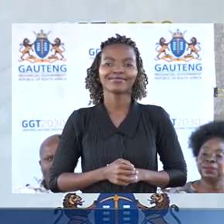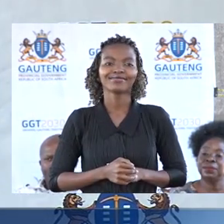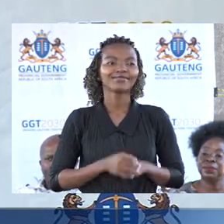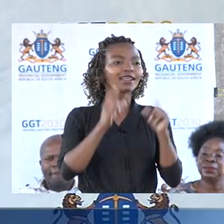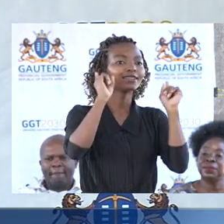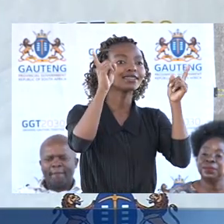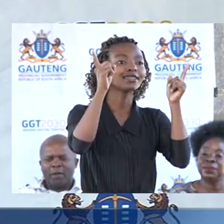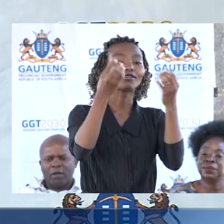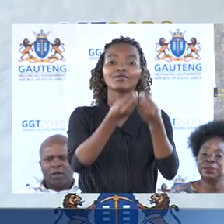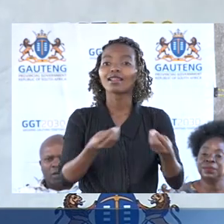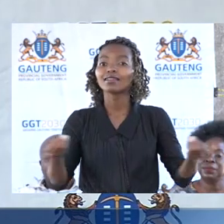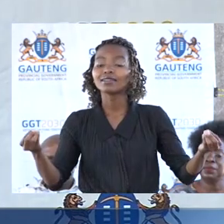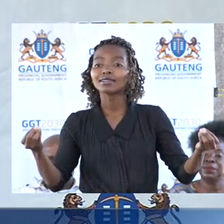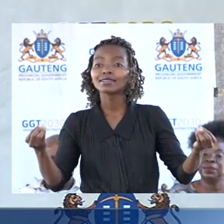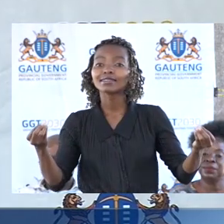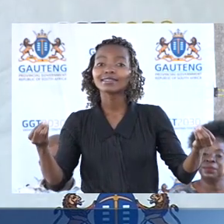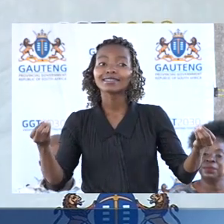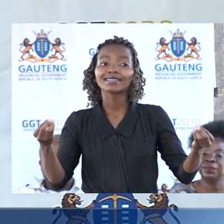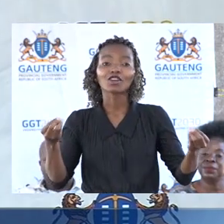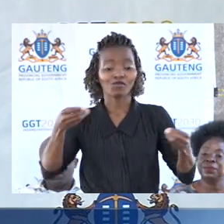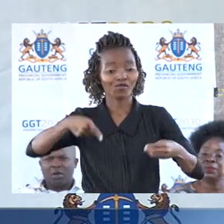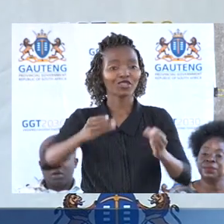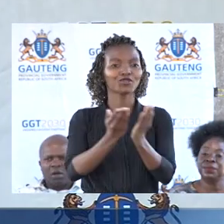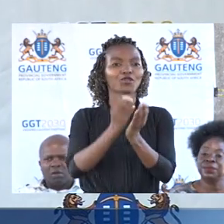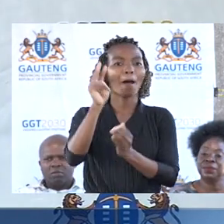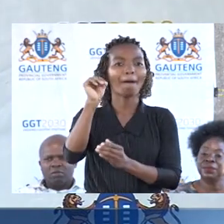Teachers and learners of Mayibuye.